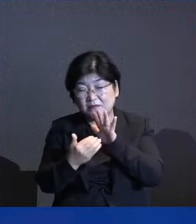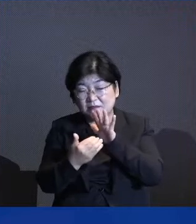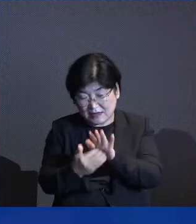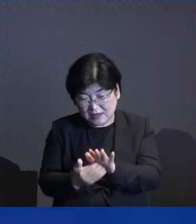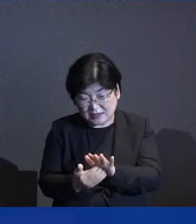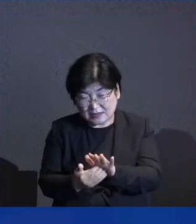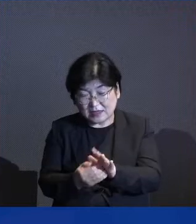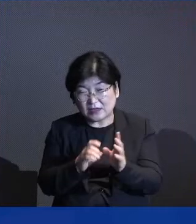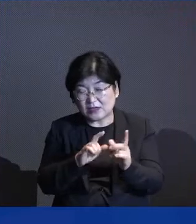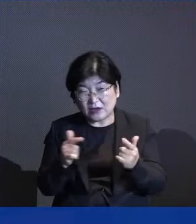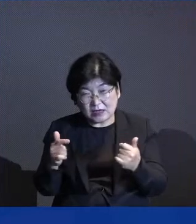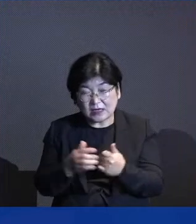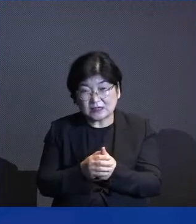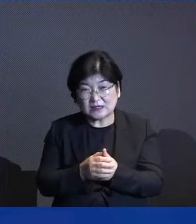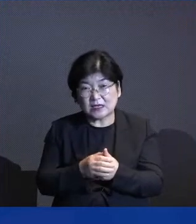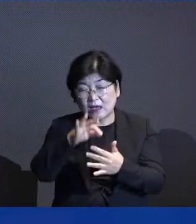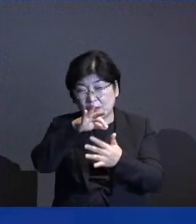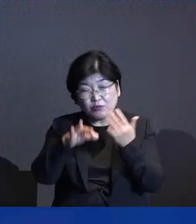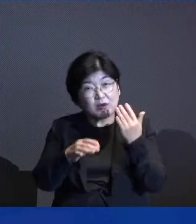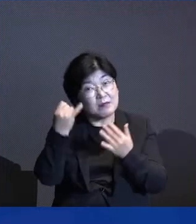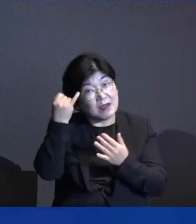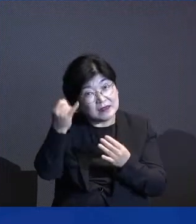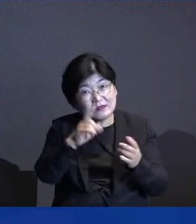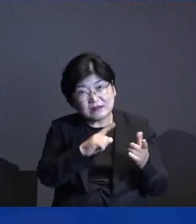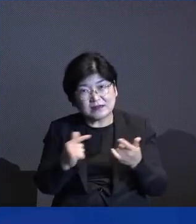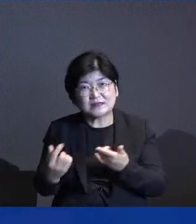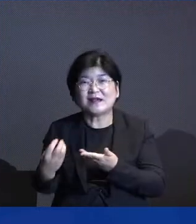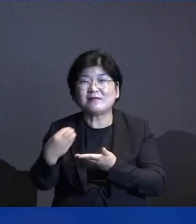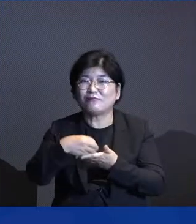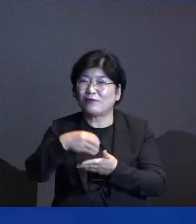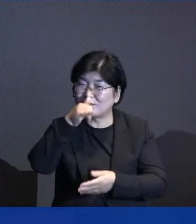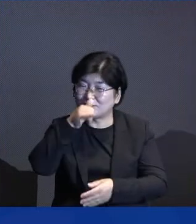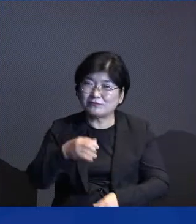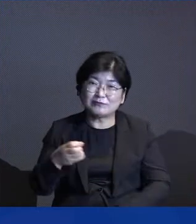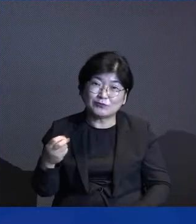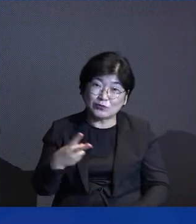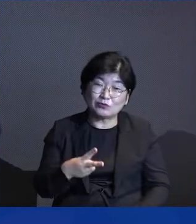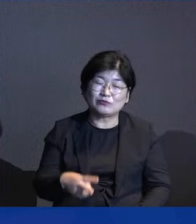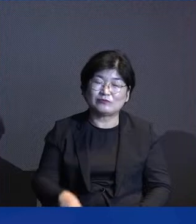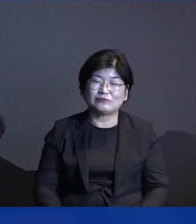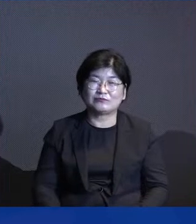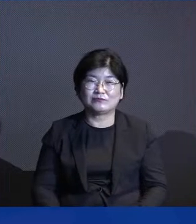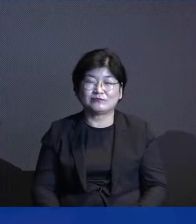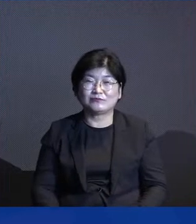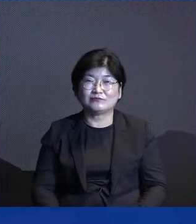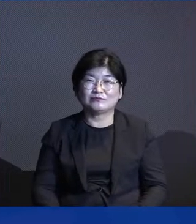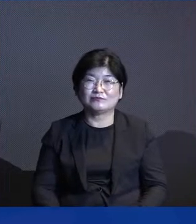The fourth dementia management plan also includes measures to expand and